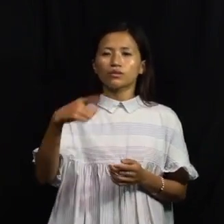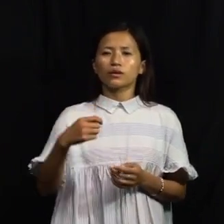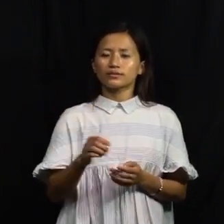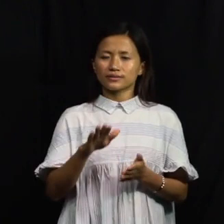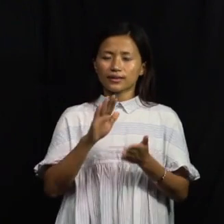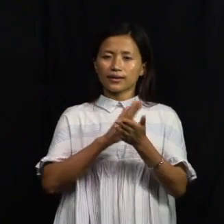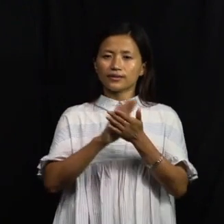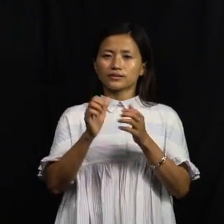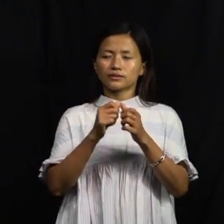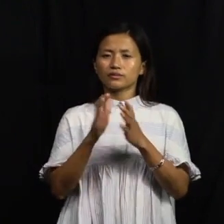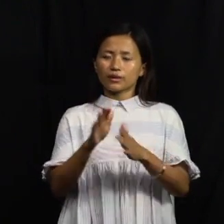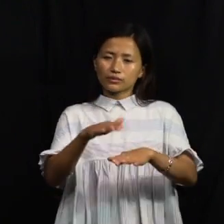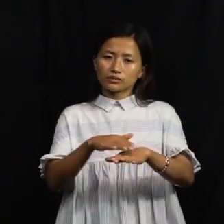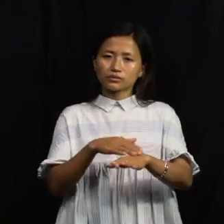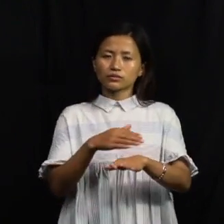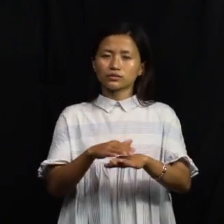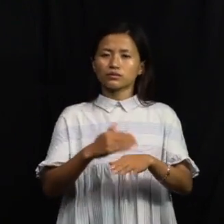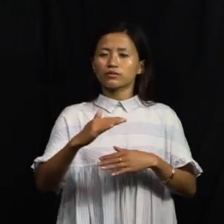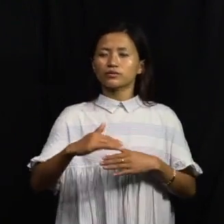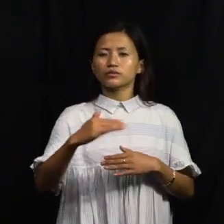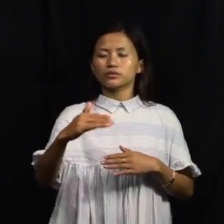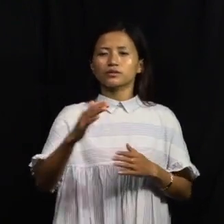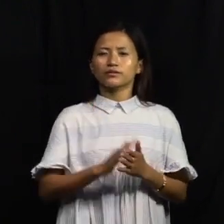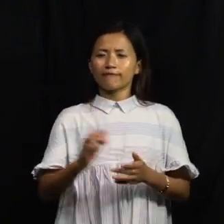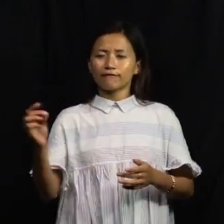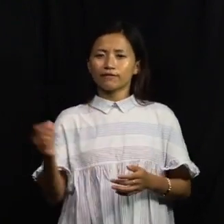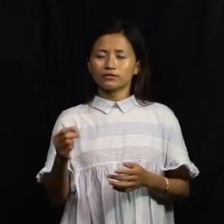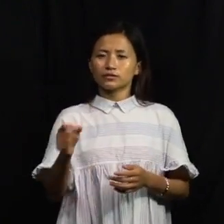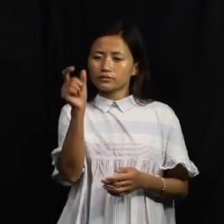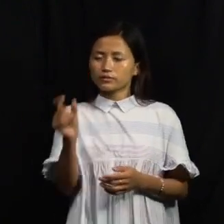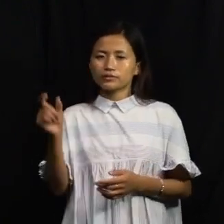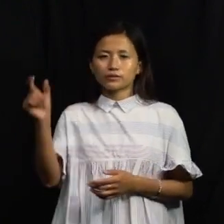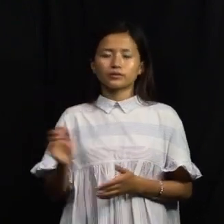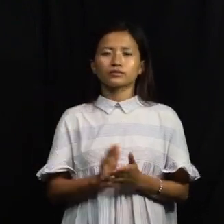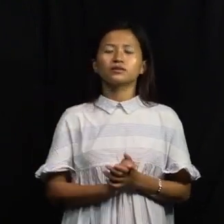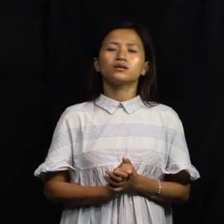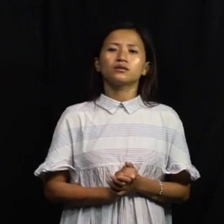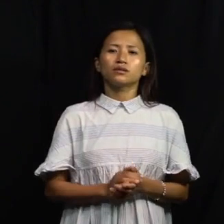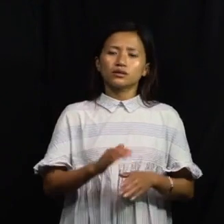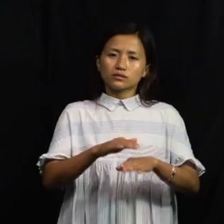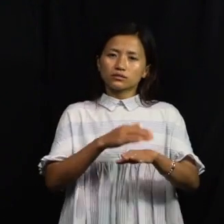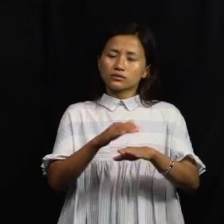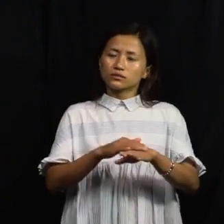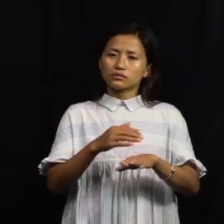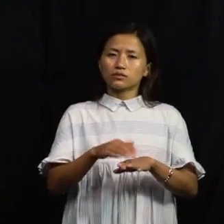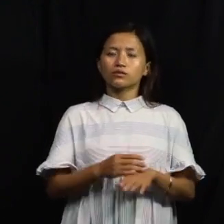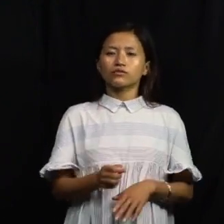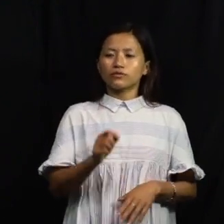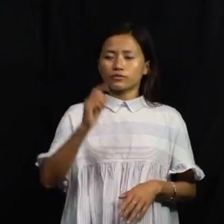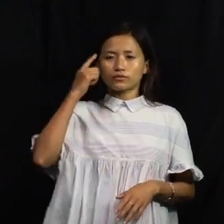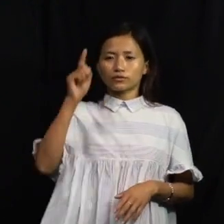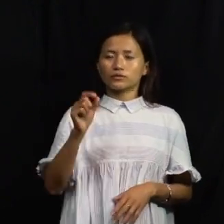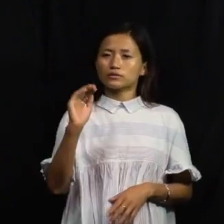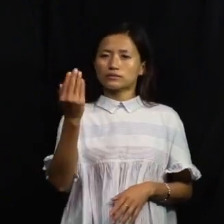happening. It might be slow, the progress might be very fast for some people, it might be slow for some people, but it